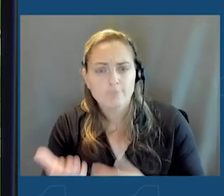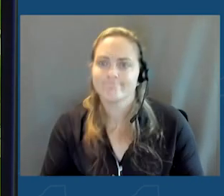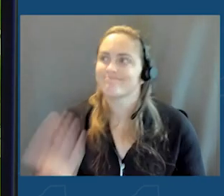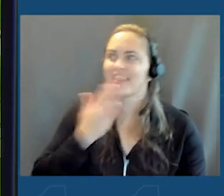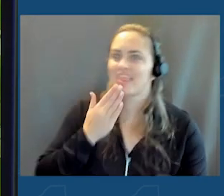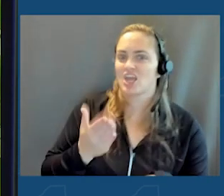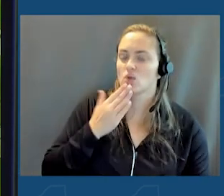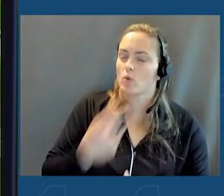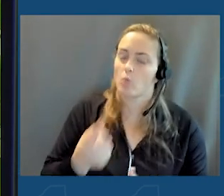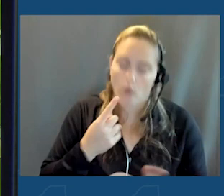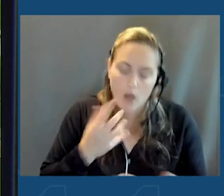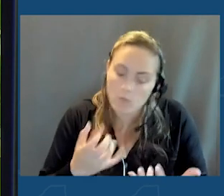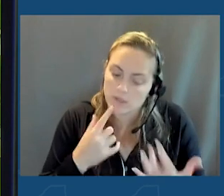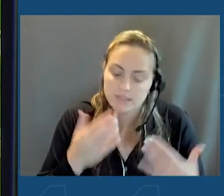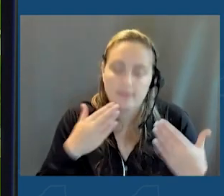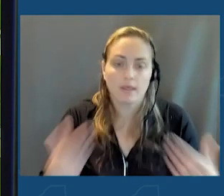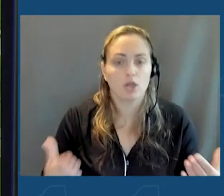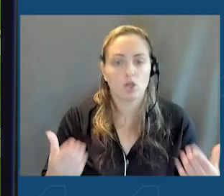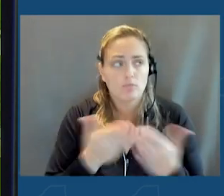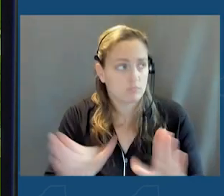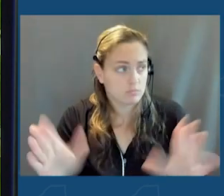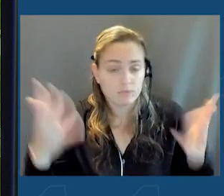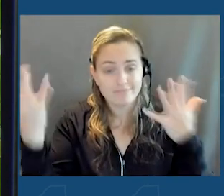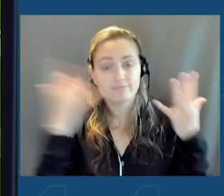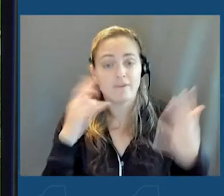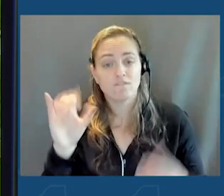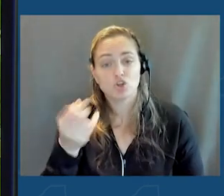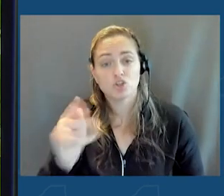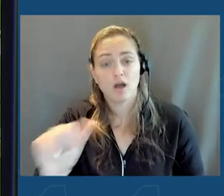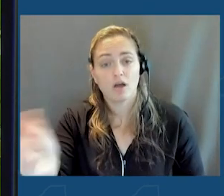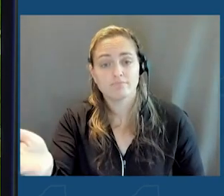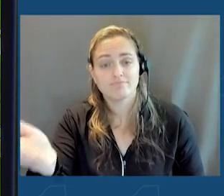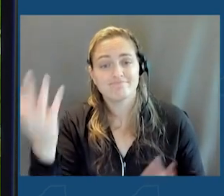publicly. Yes, please give him a big round of applause.